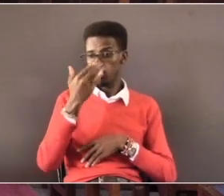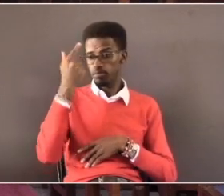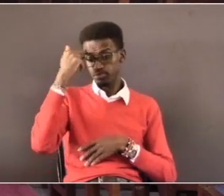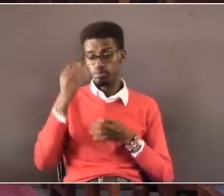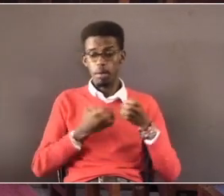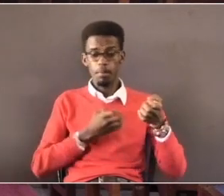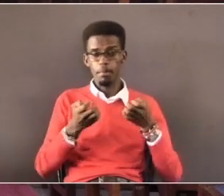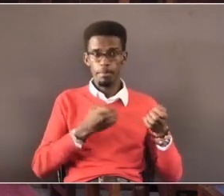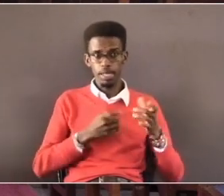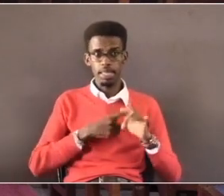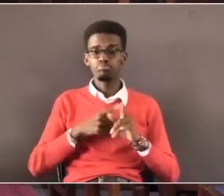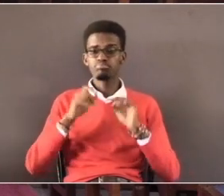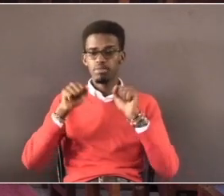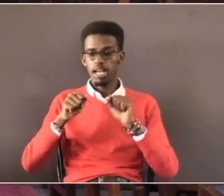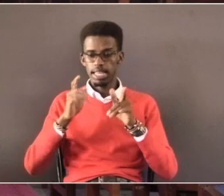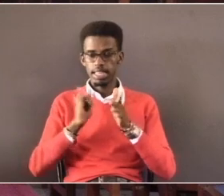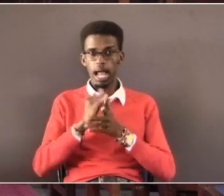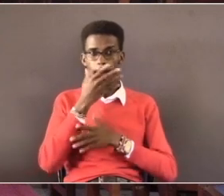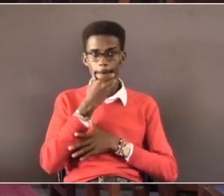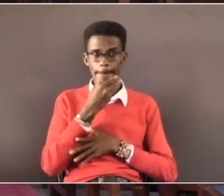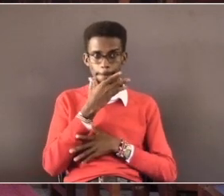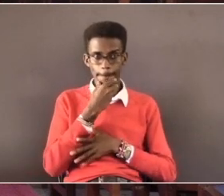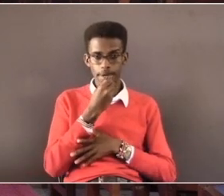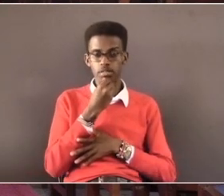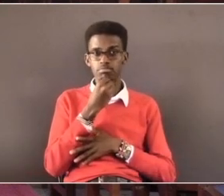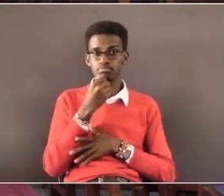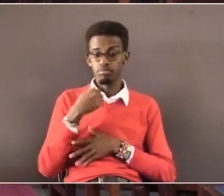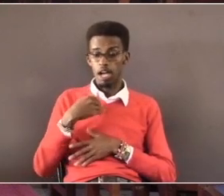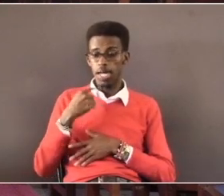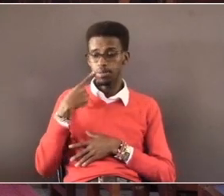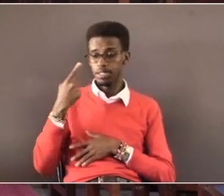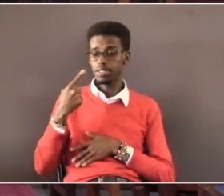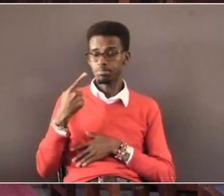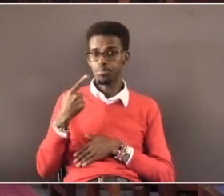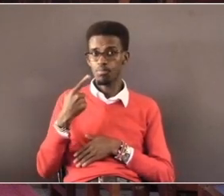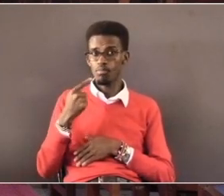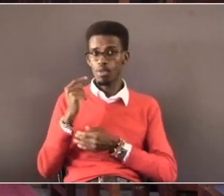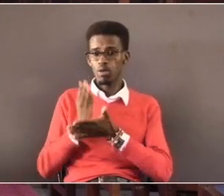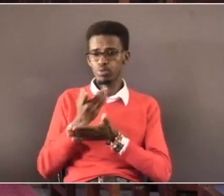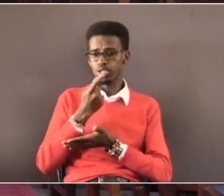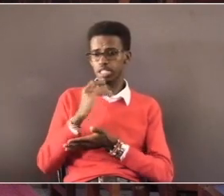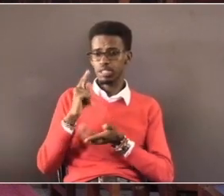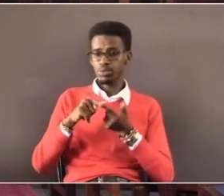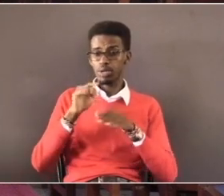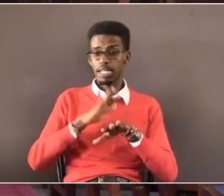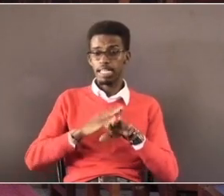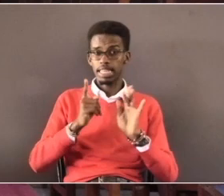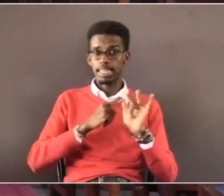business, there's a deal that the man, the gentleman she fancies, is trying to get, and at